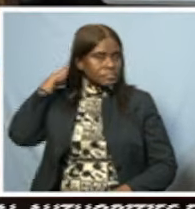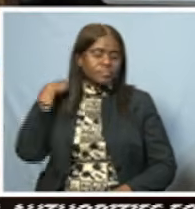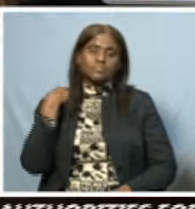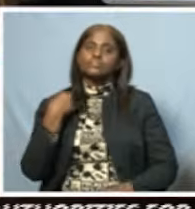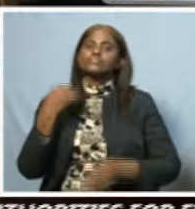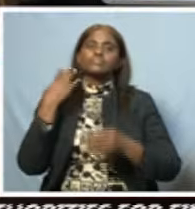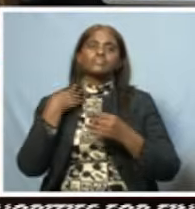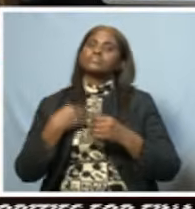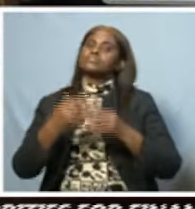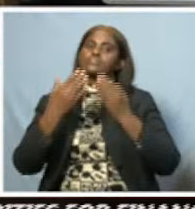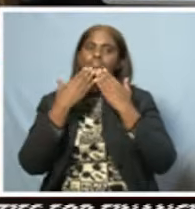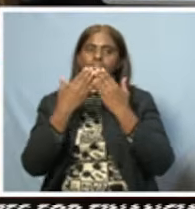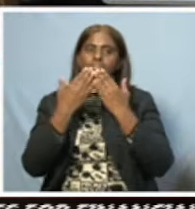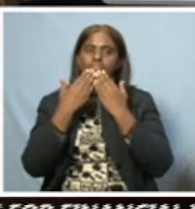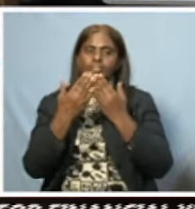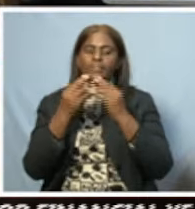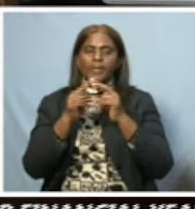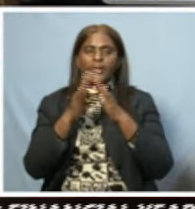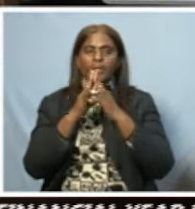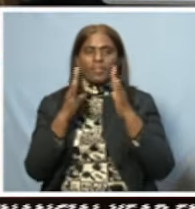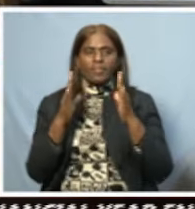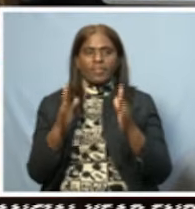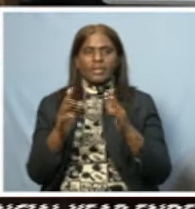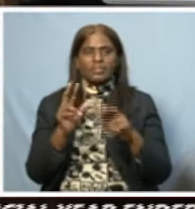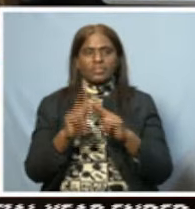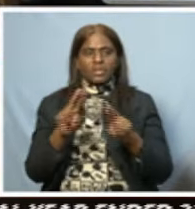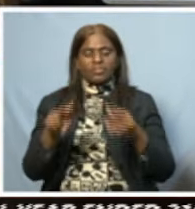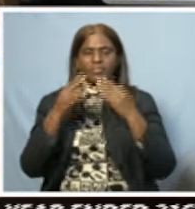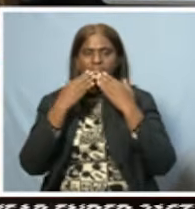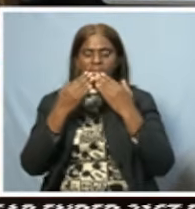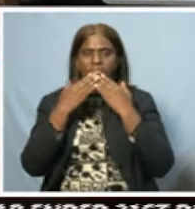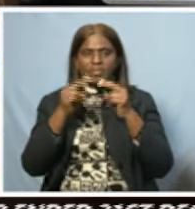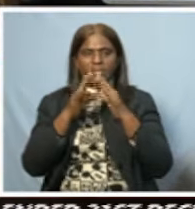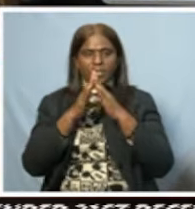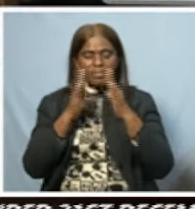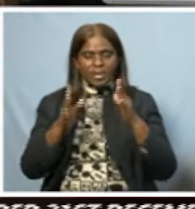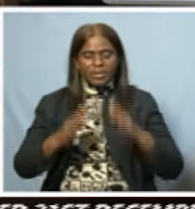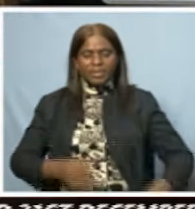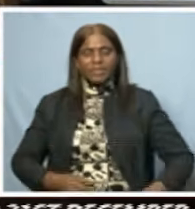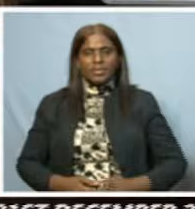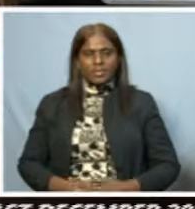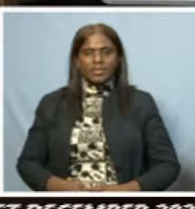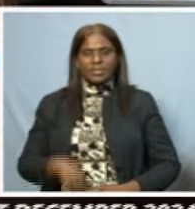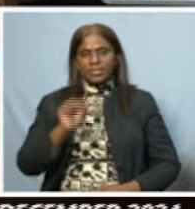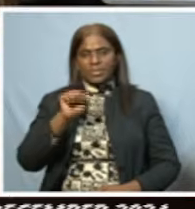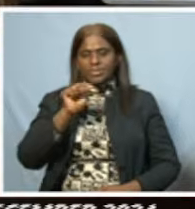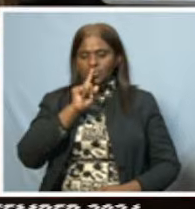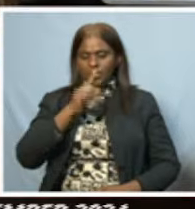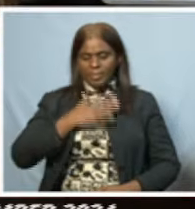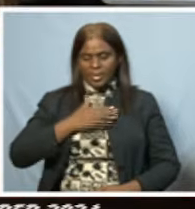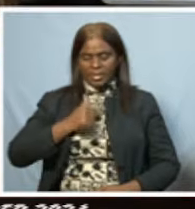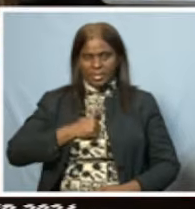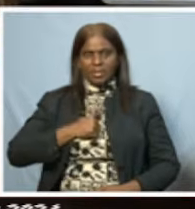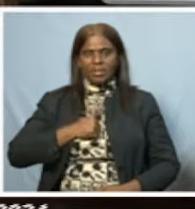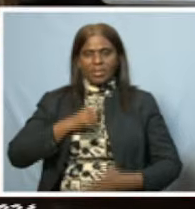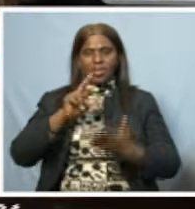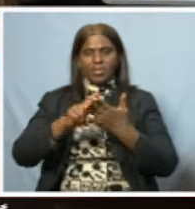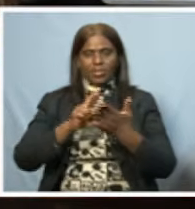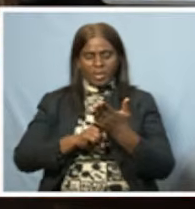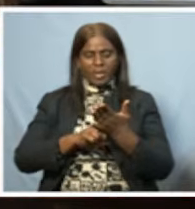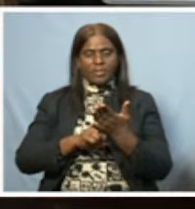Thank you. Thank you very much, Chair. As I put myself on record,